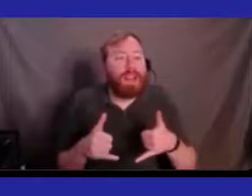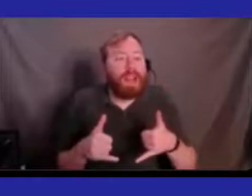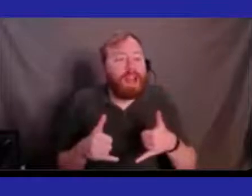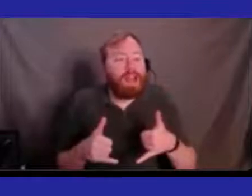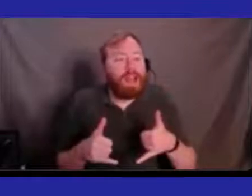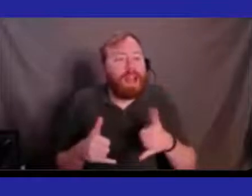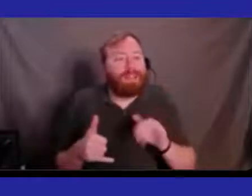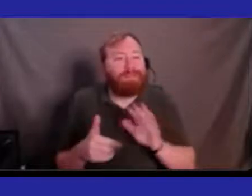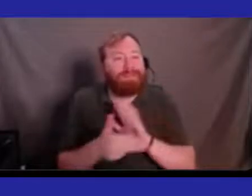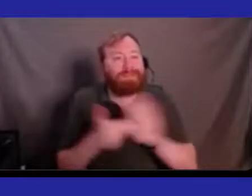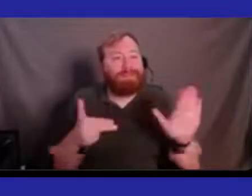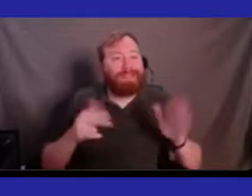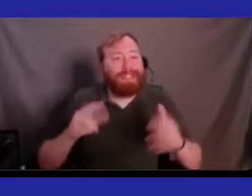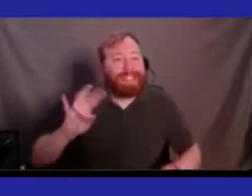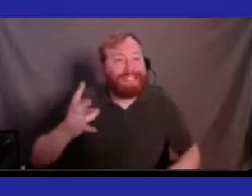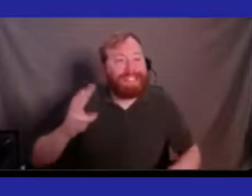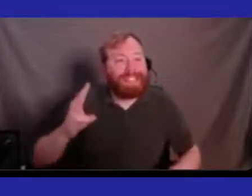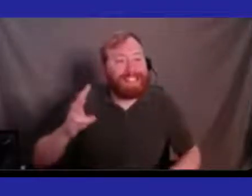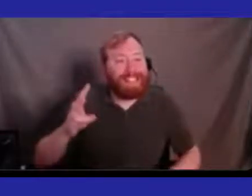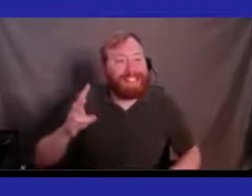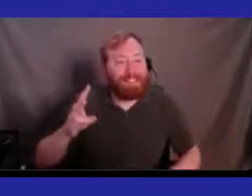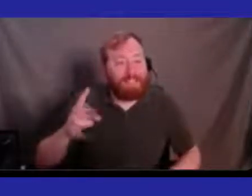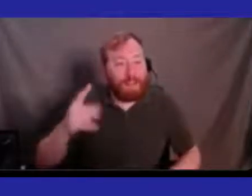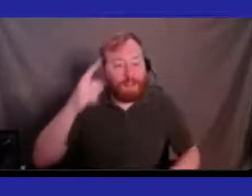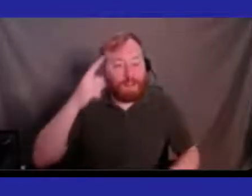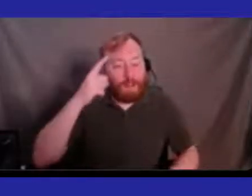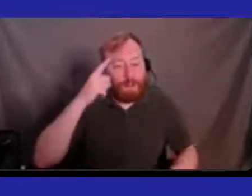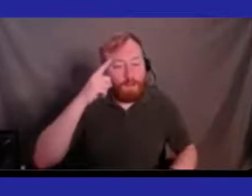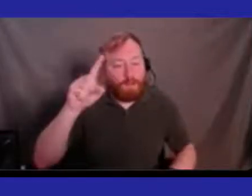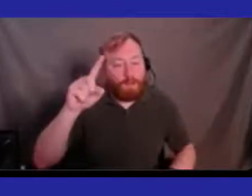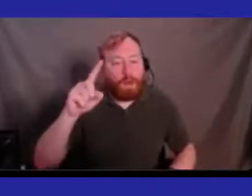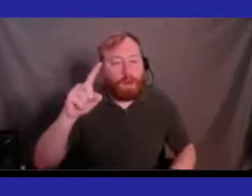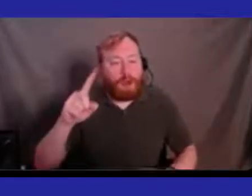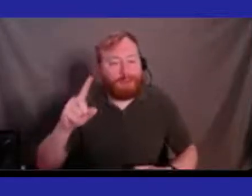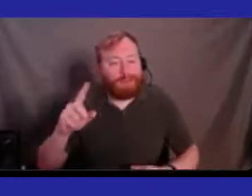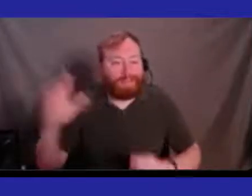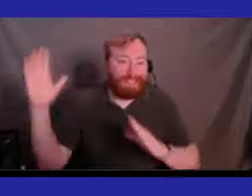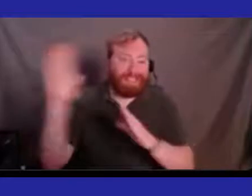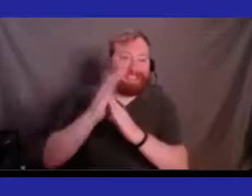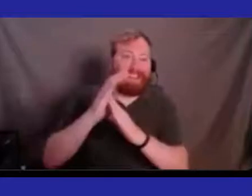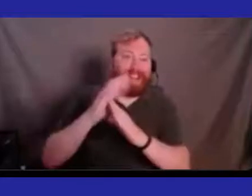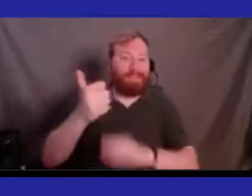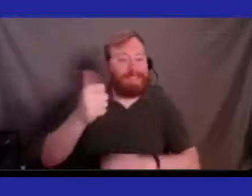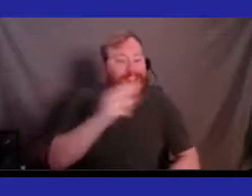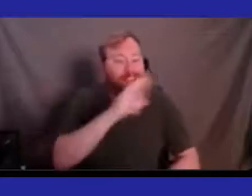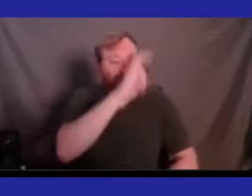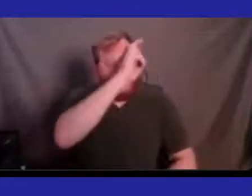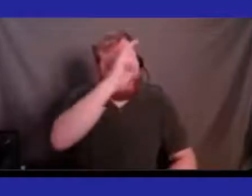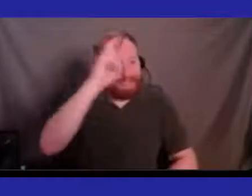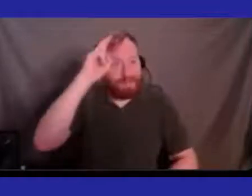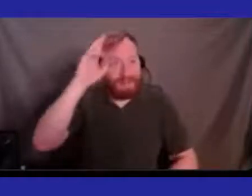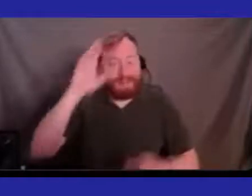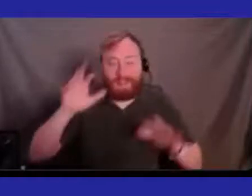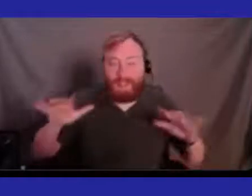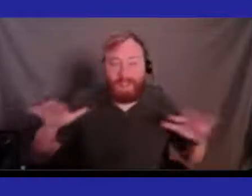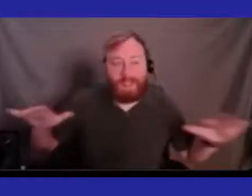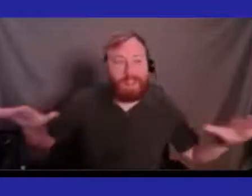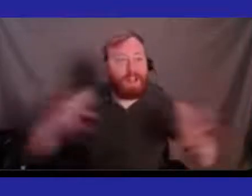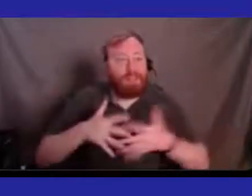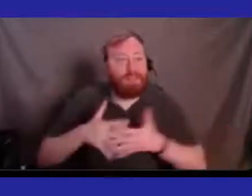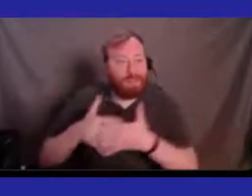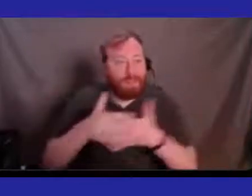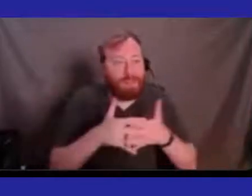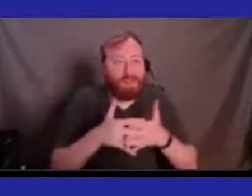10 hospitals for community health investment in the United States, according to a ranking published